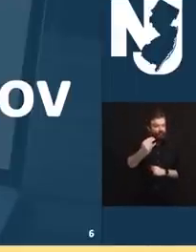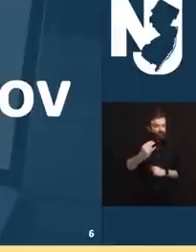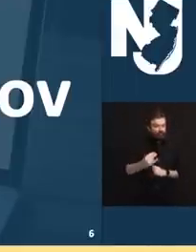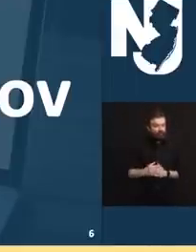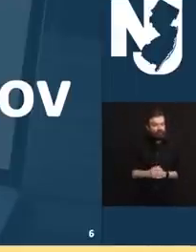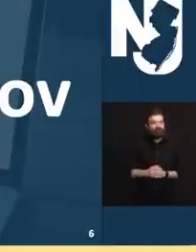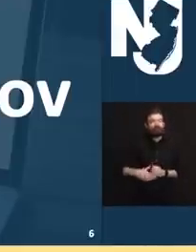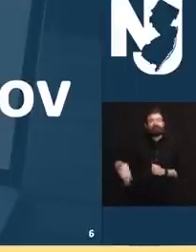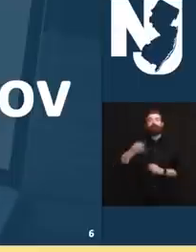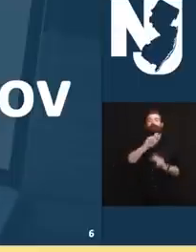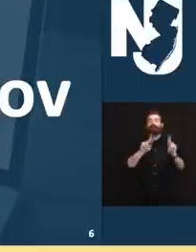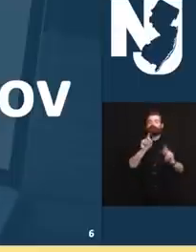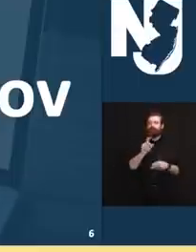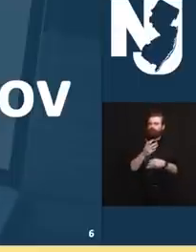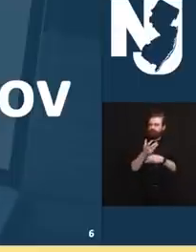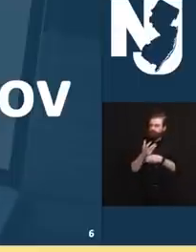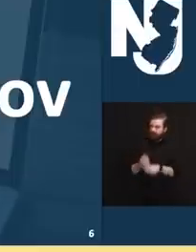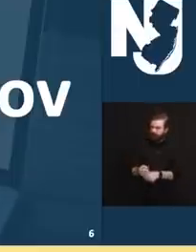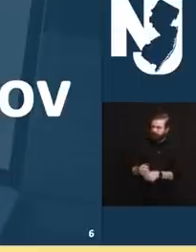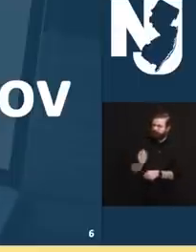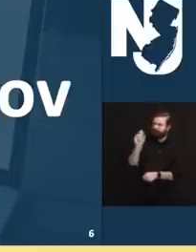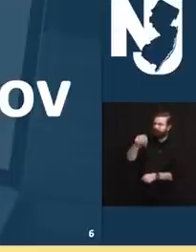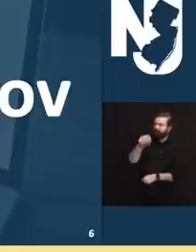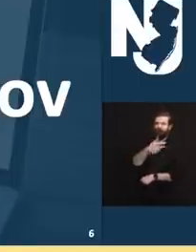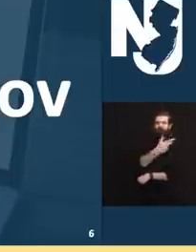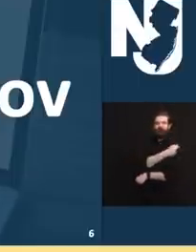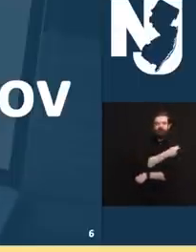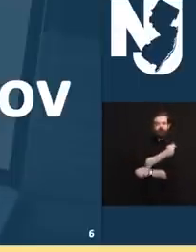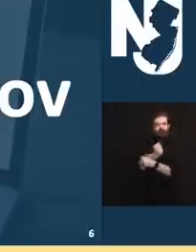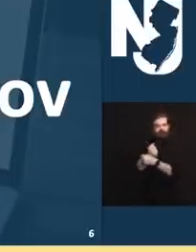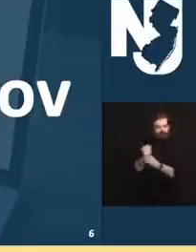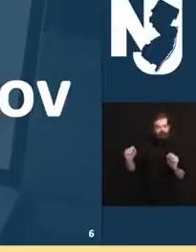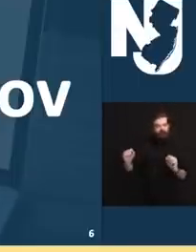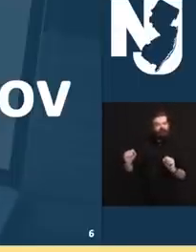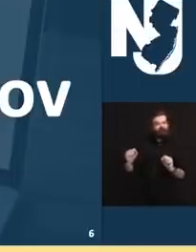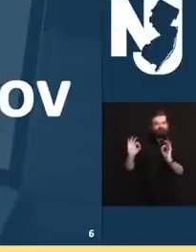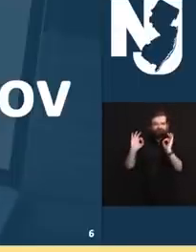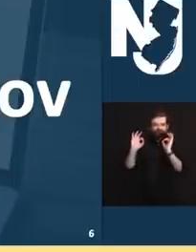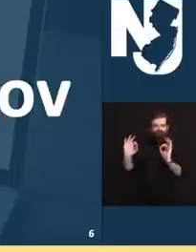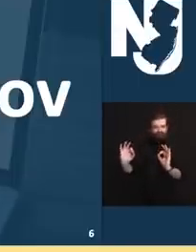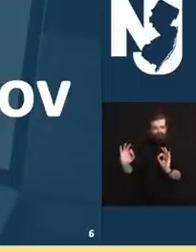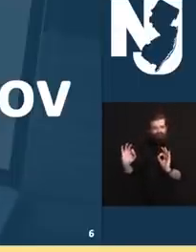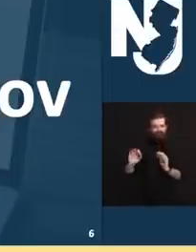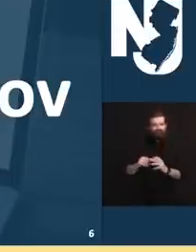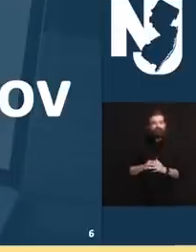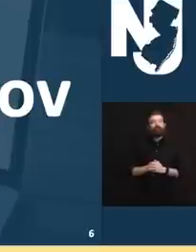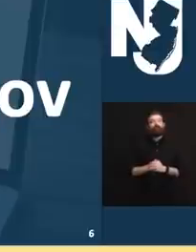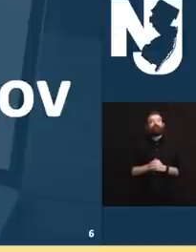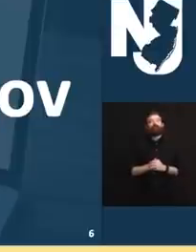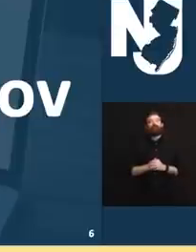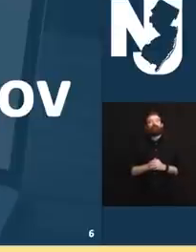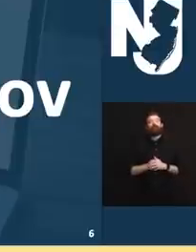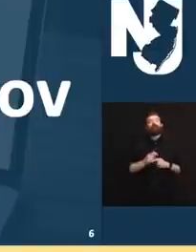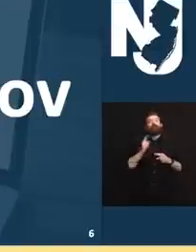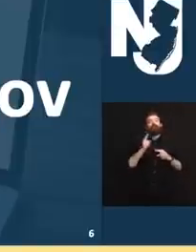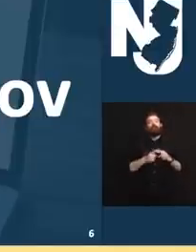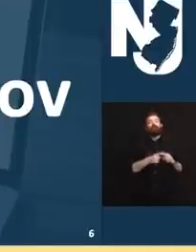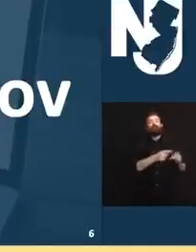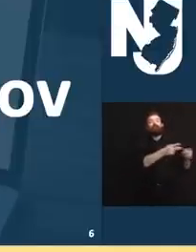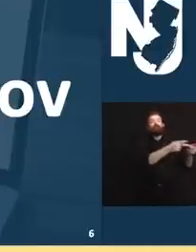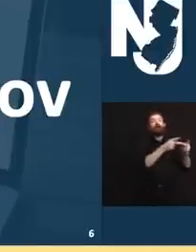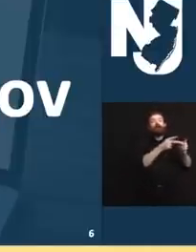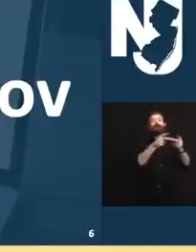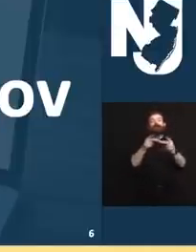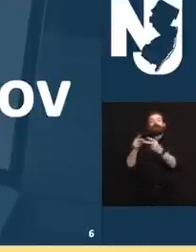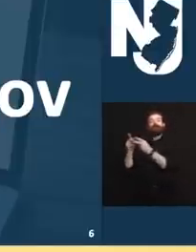but also in building out a statewide network of vaccination sites. To that end, Judy and